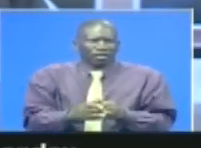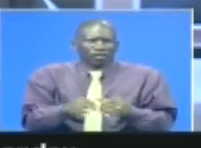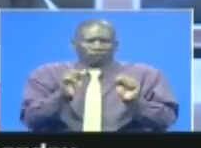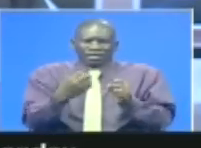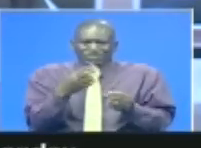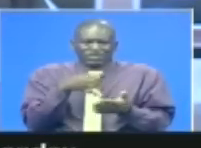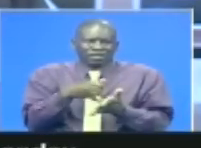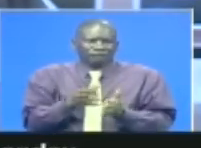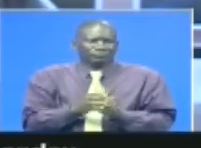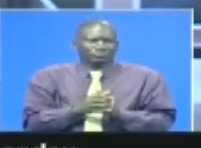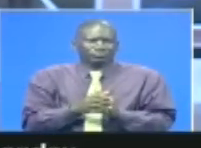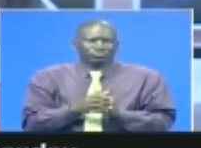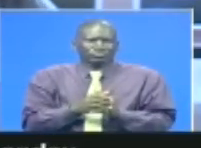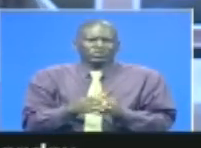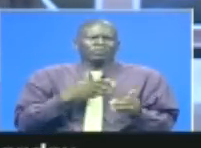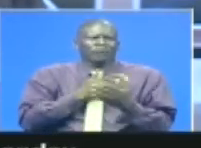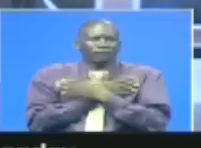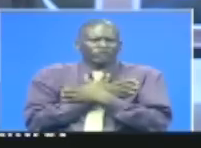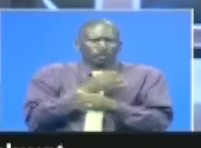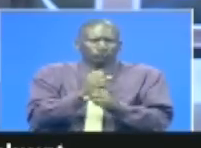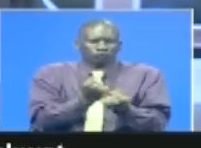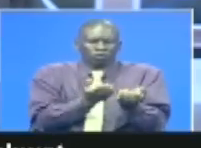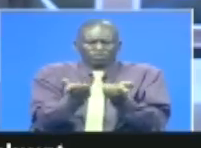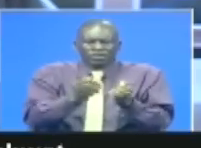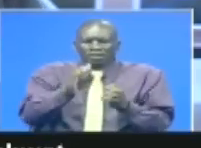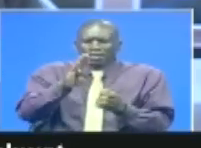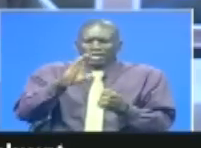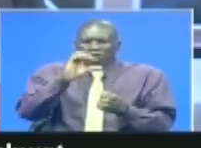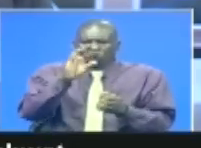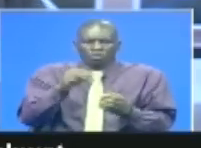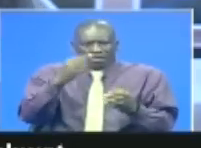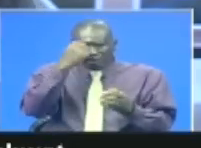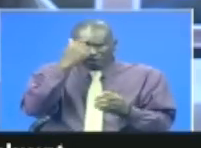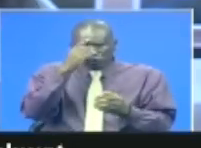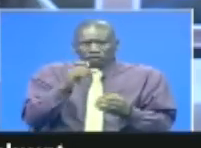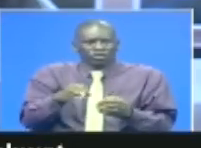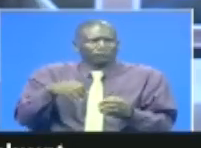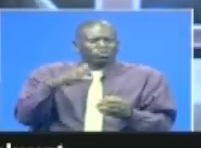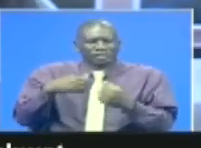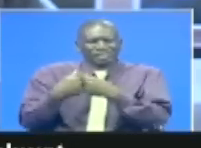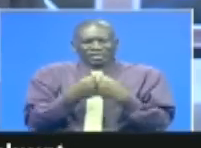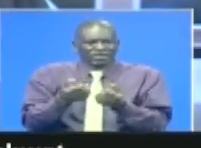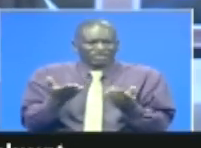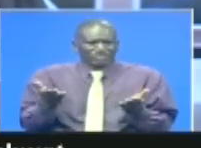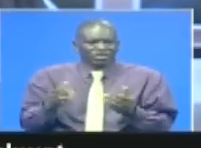it. My friend, to do business, become in India, it was one of the most challenging things.